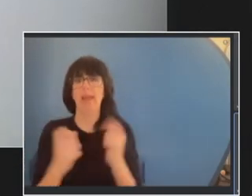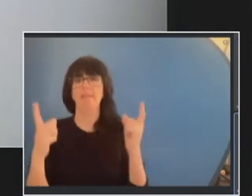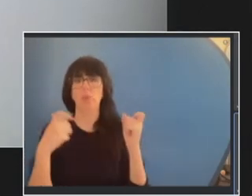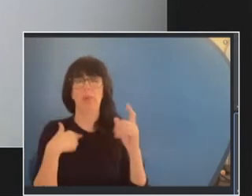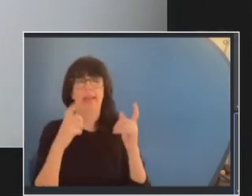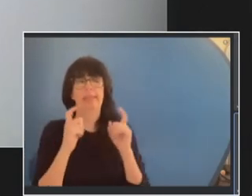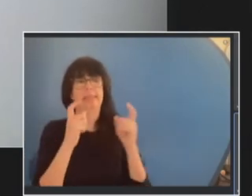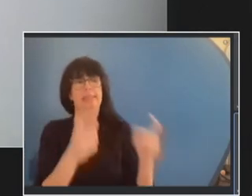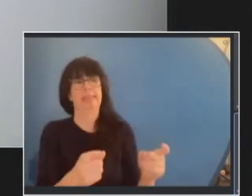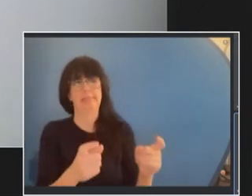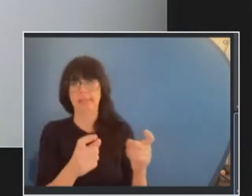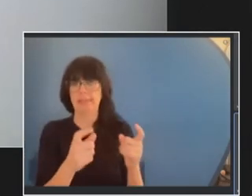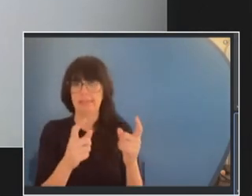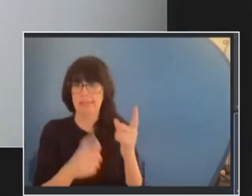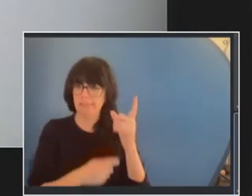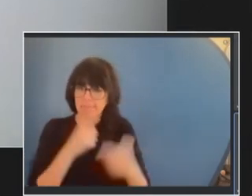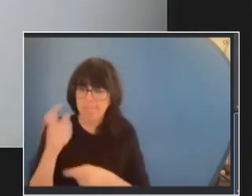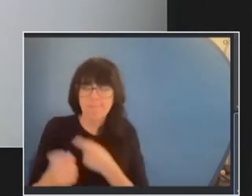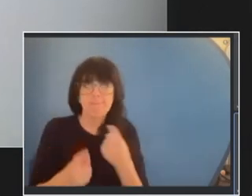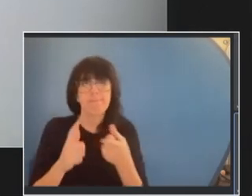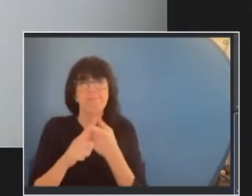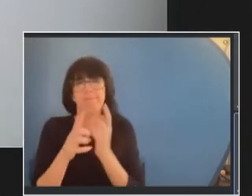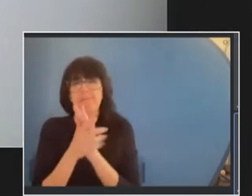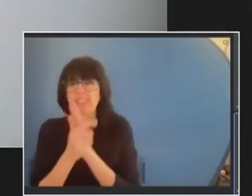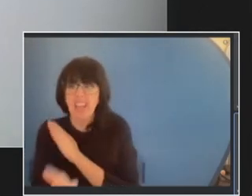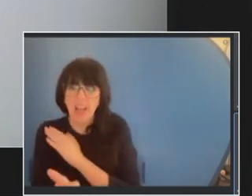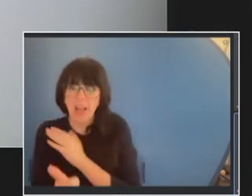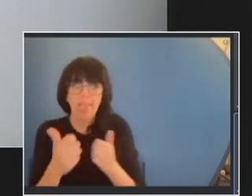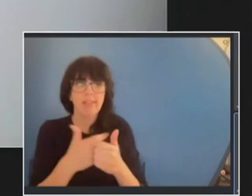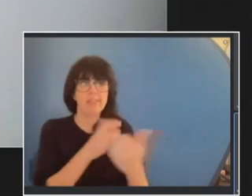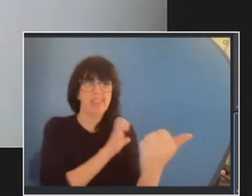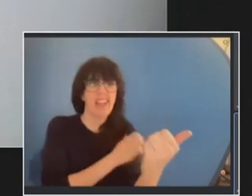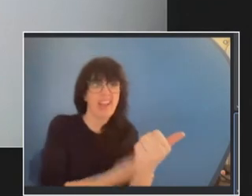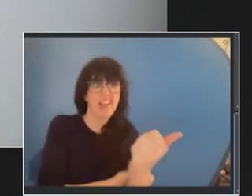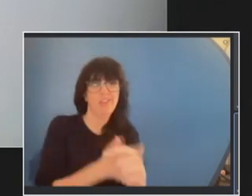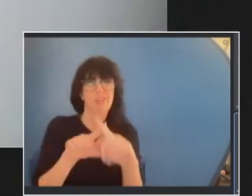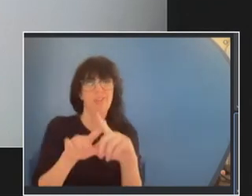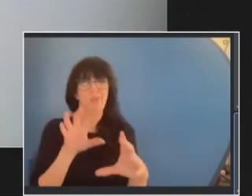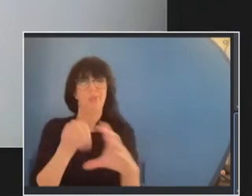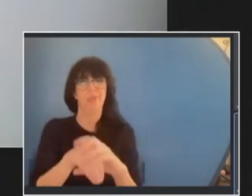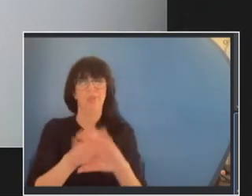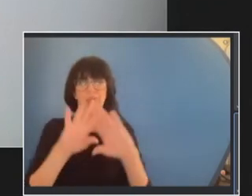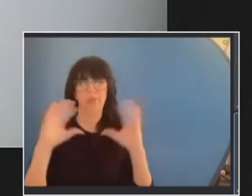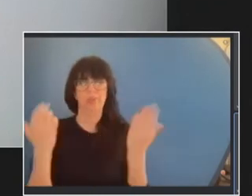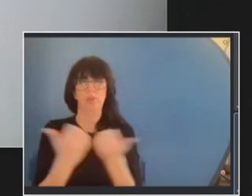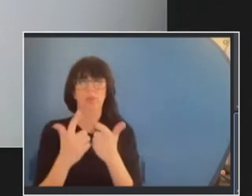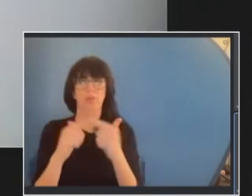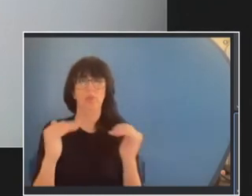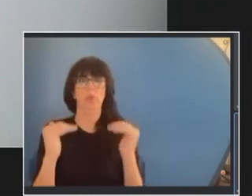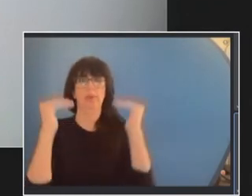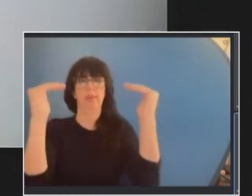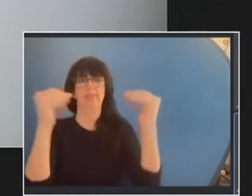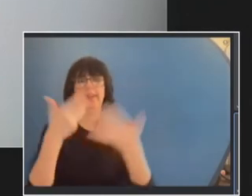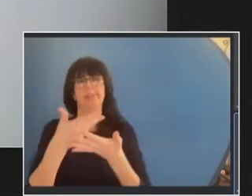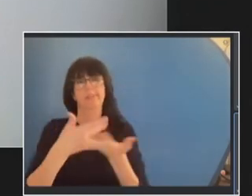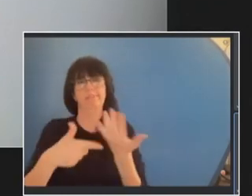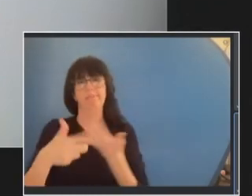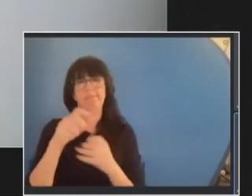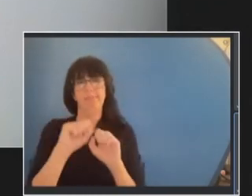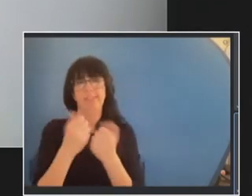talents and energy that we can contribute to advancing as a society. Now,